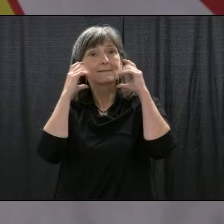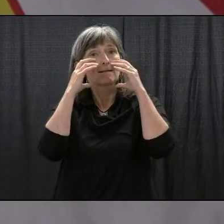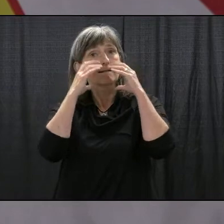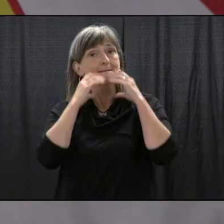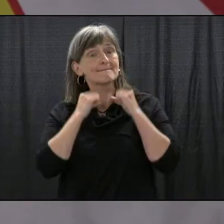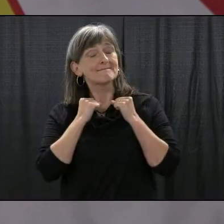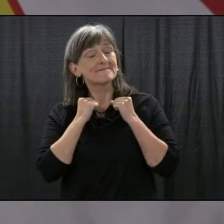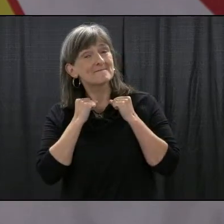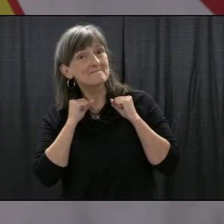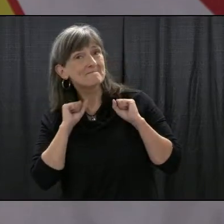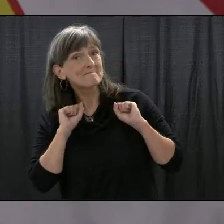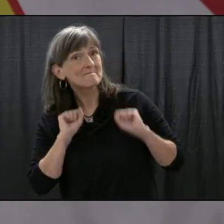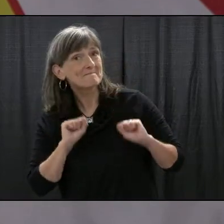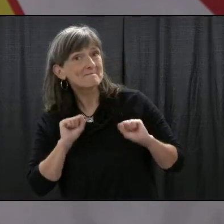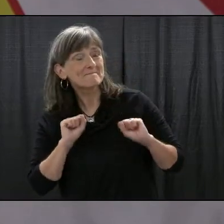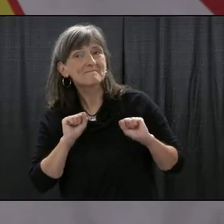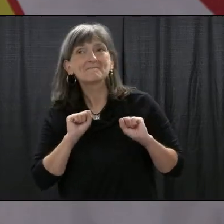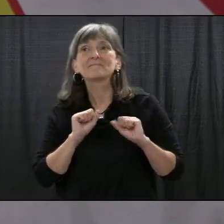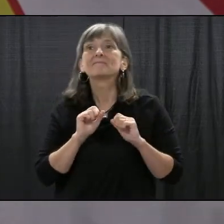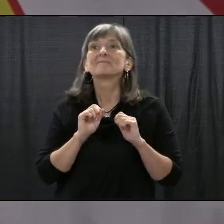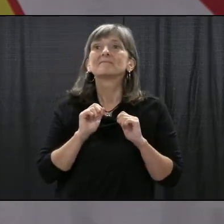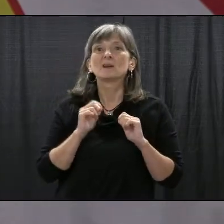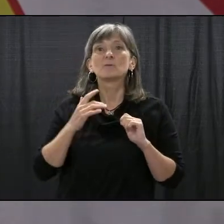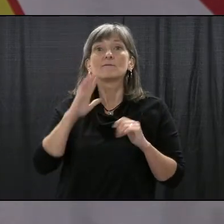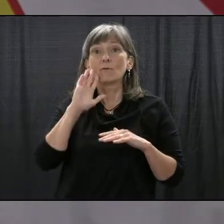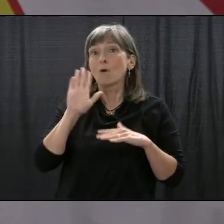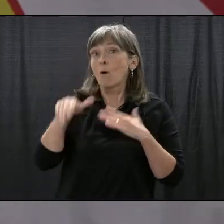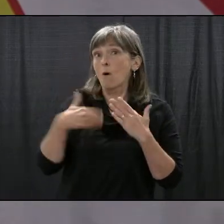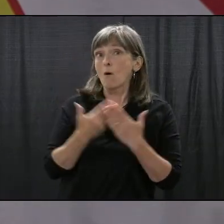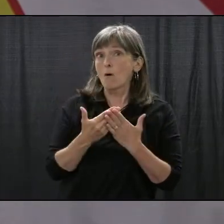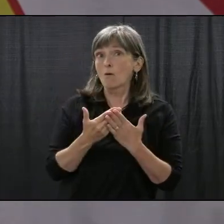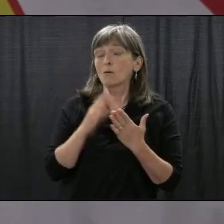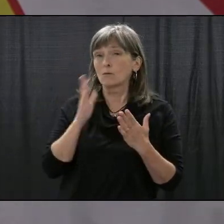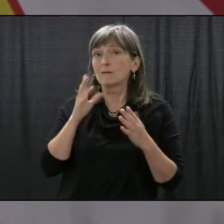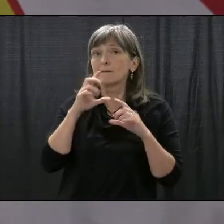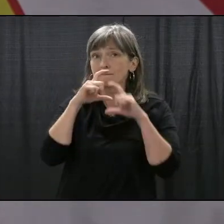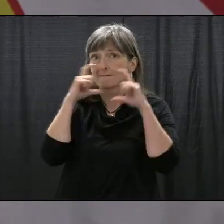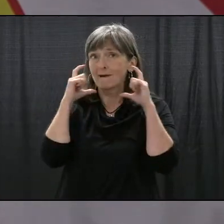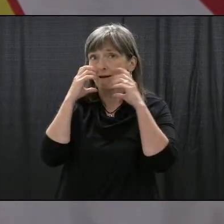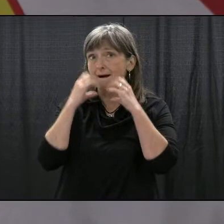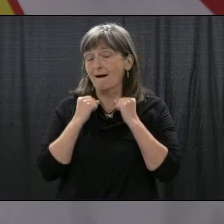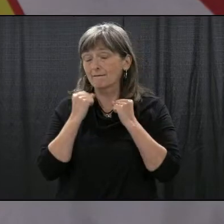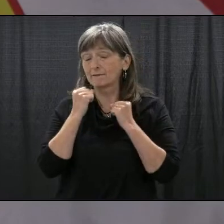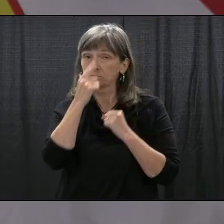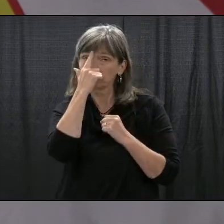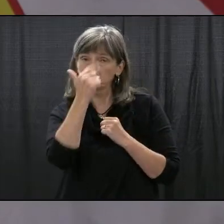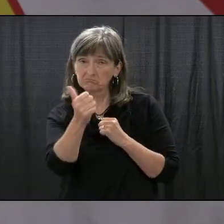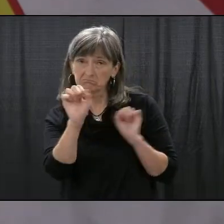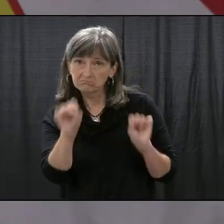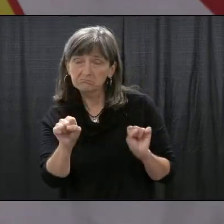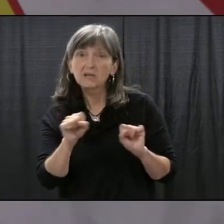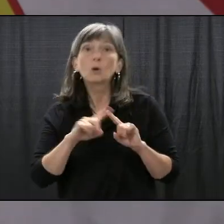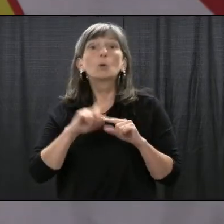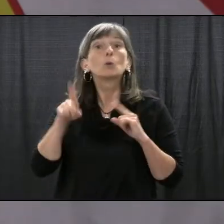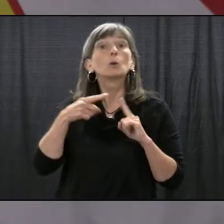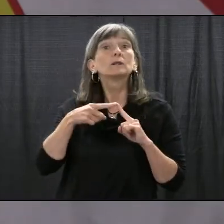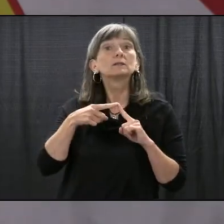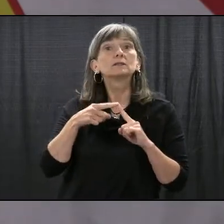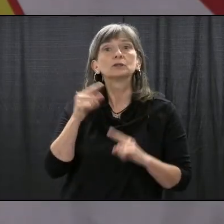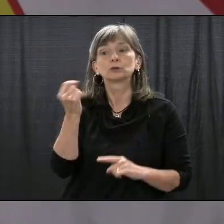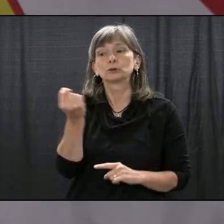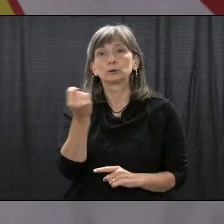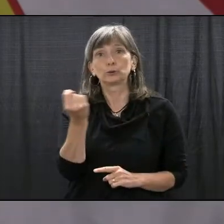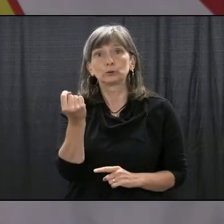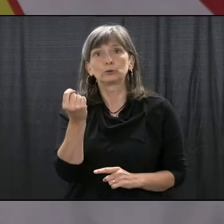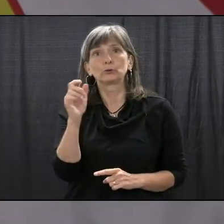mandate, which will be essentially for everybody if they so choose to do, on Tuesday,